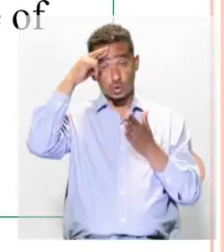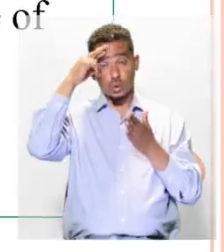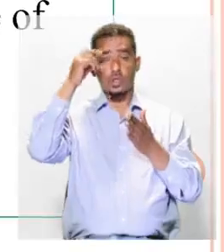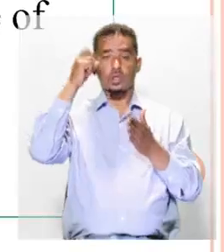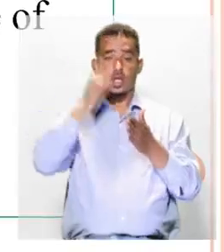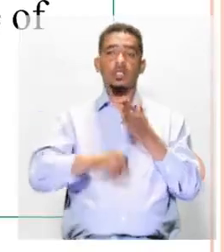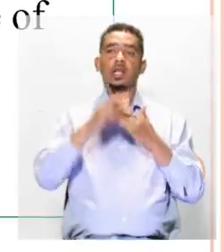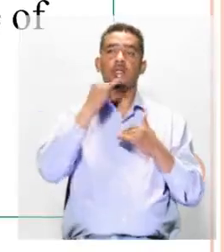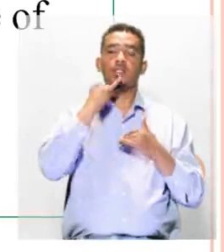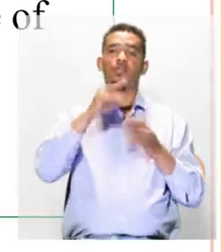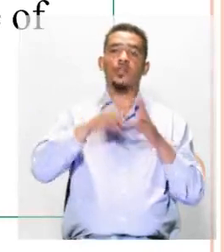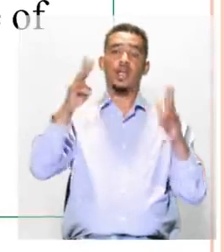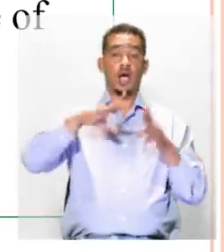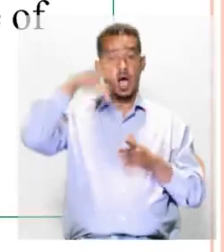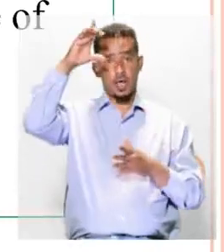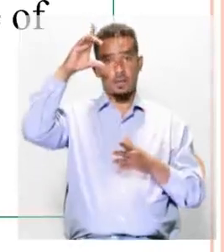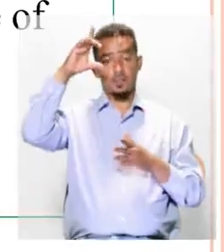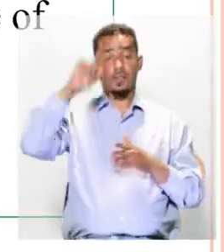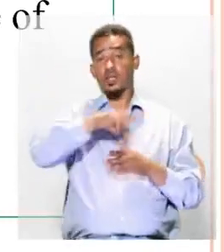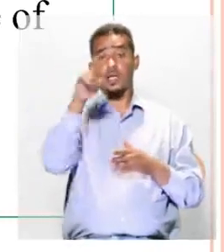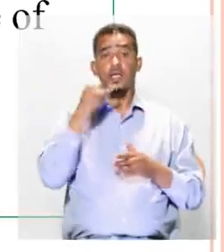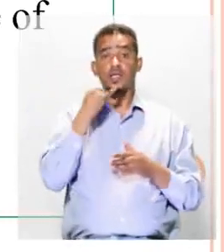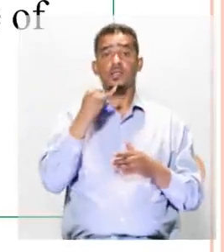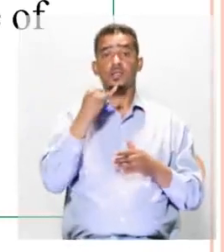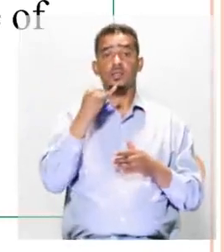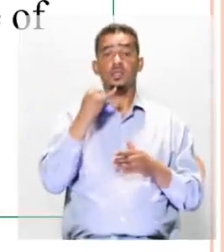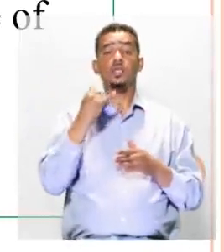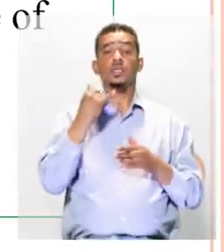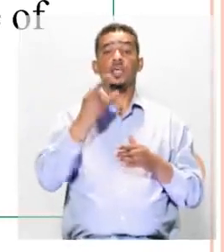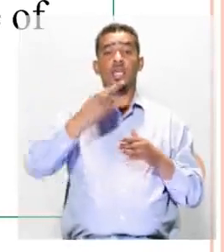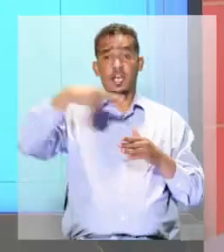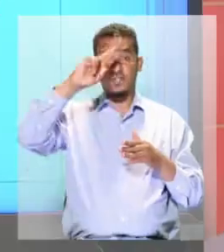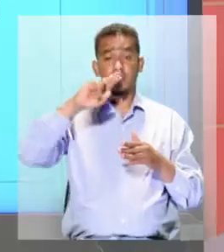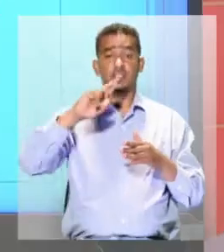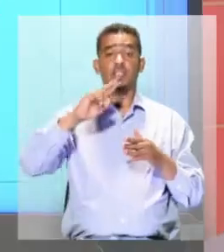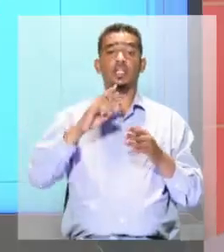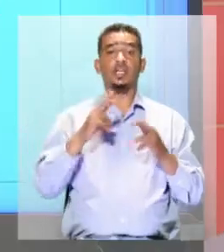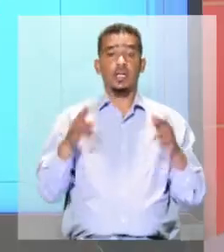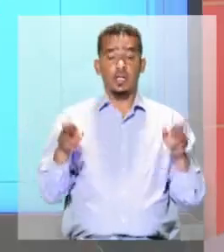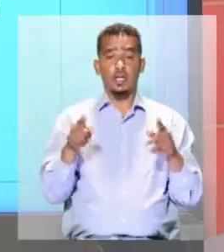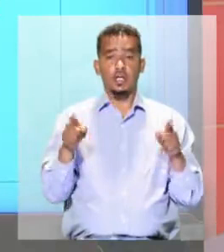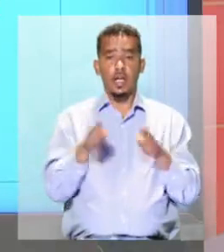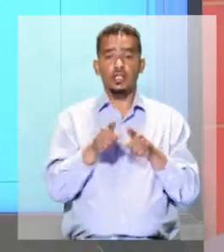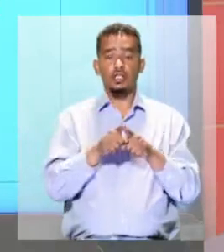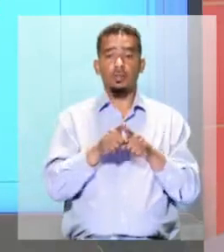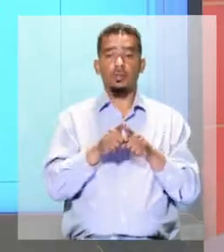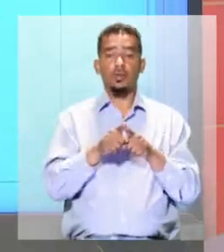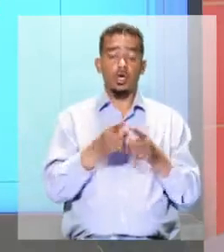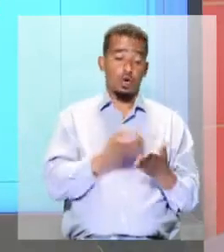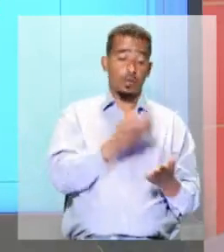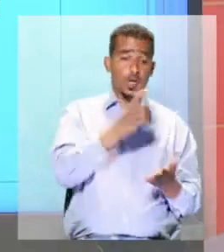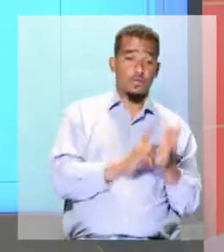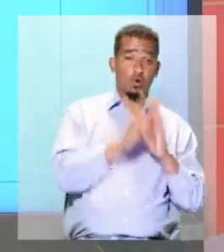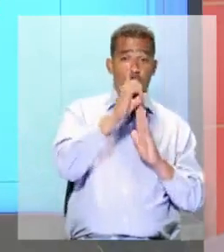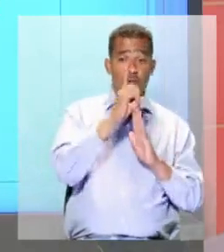high. There is an inverse relationship between the level of economic development